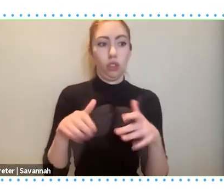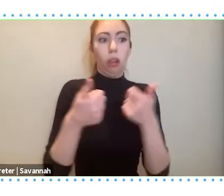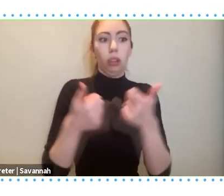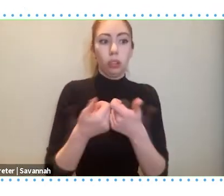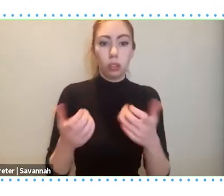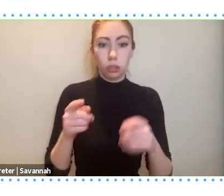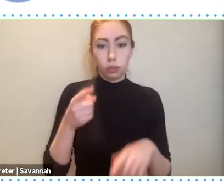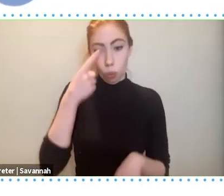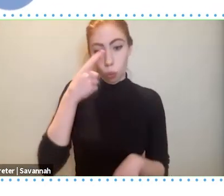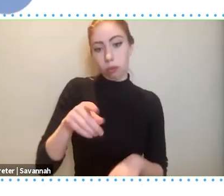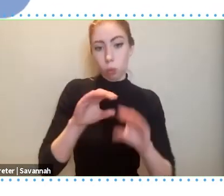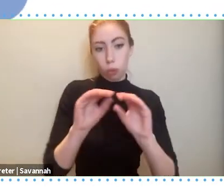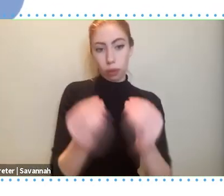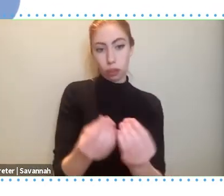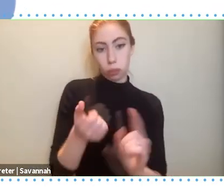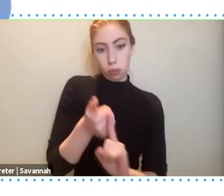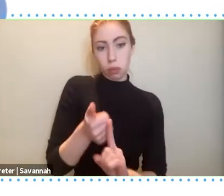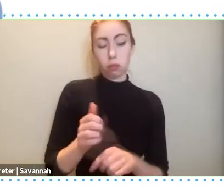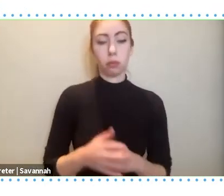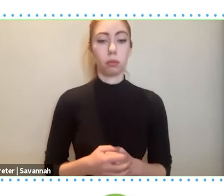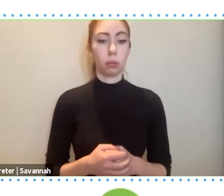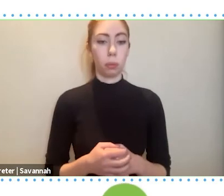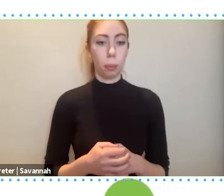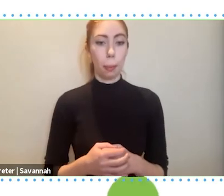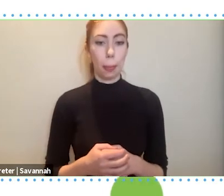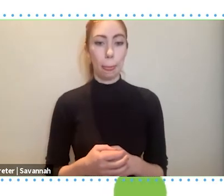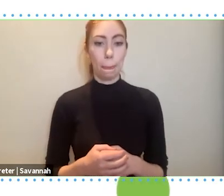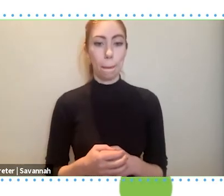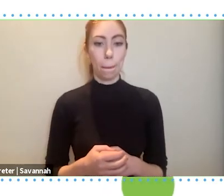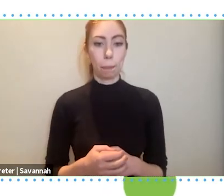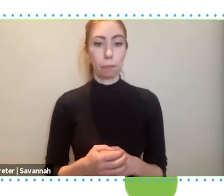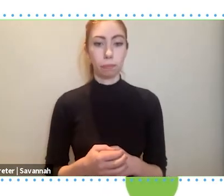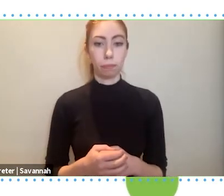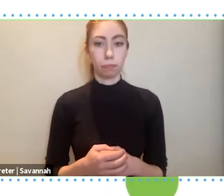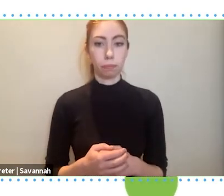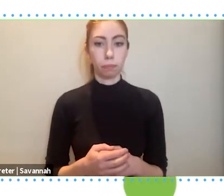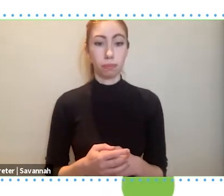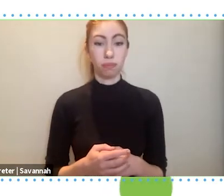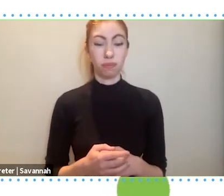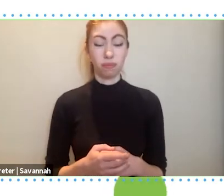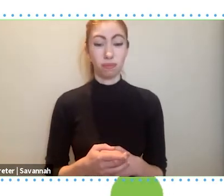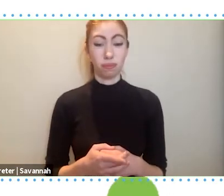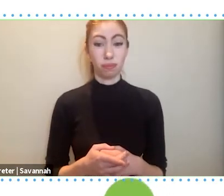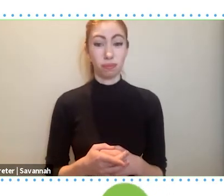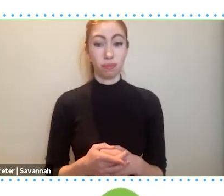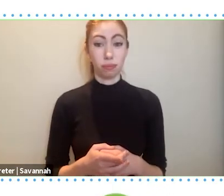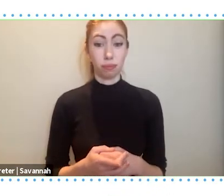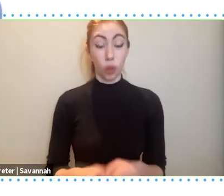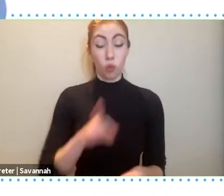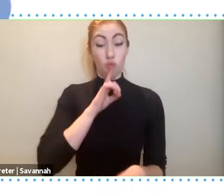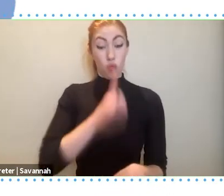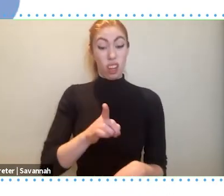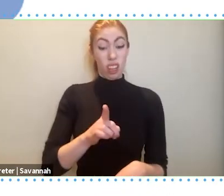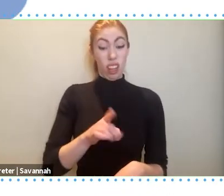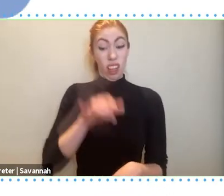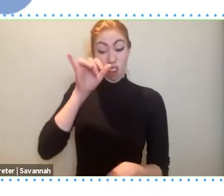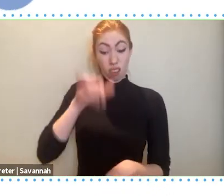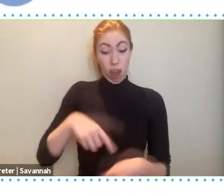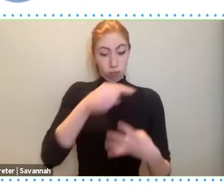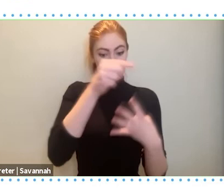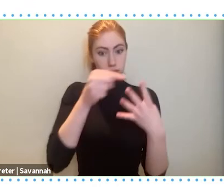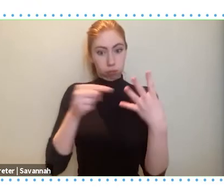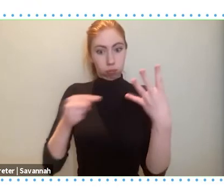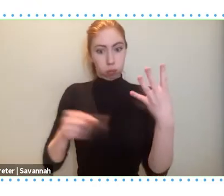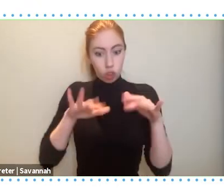have a reputational impact, and ultimately it affects the organization trying to meet the needs of the beneficiaries and, you